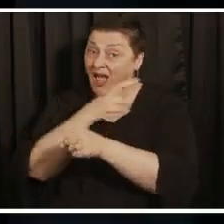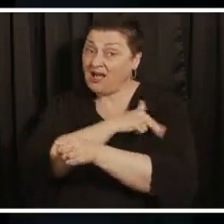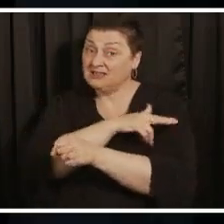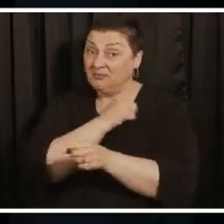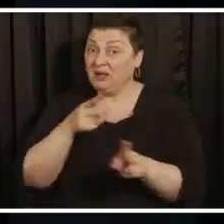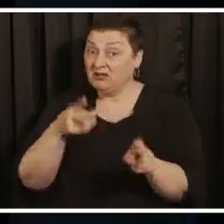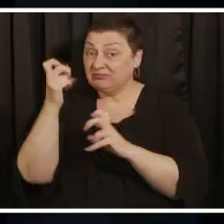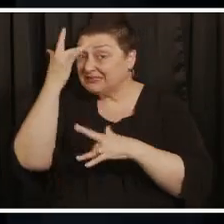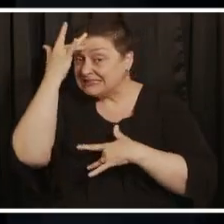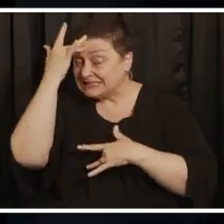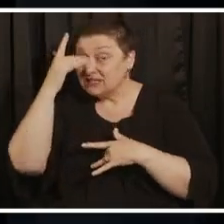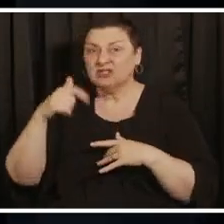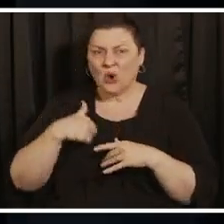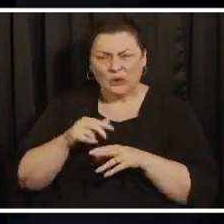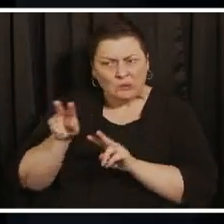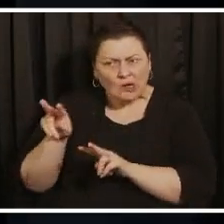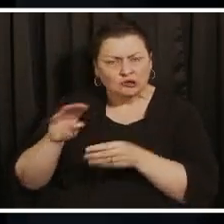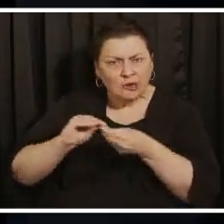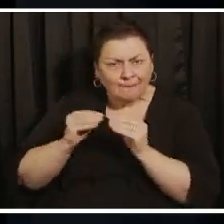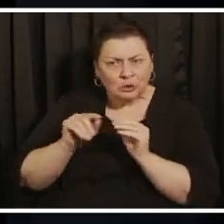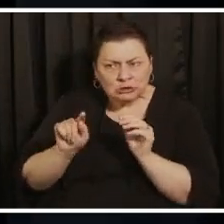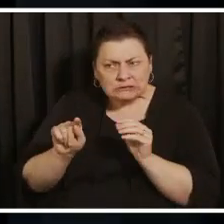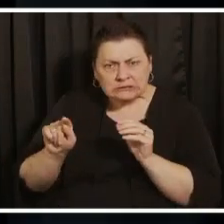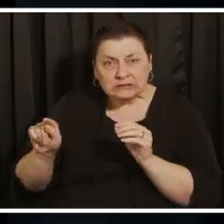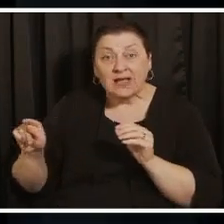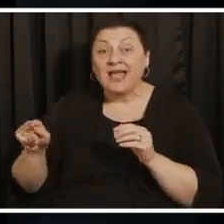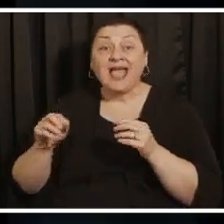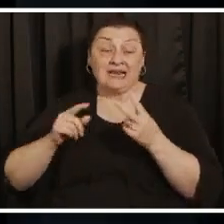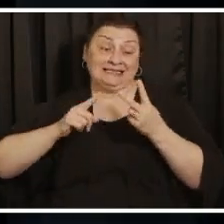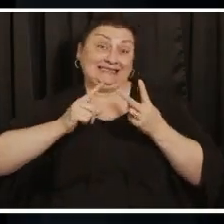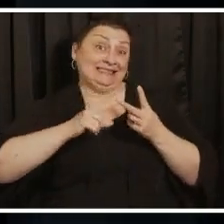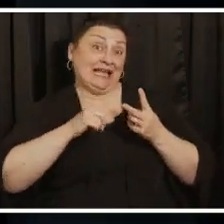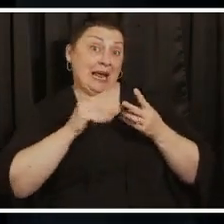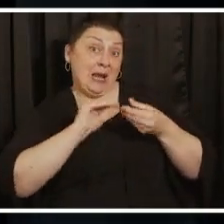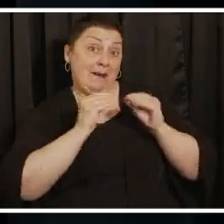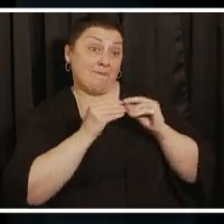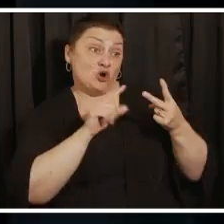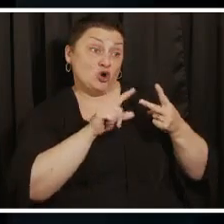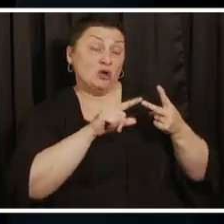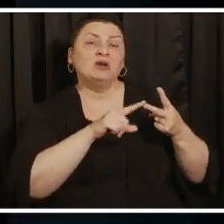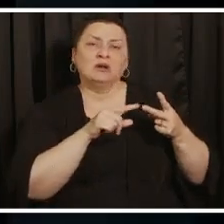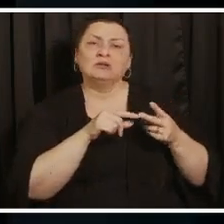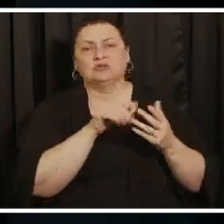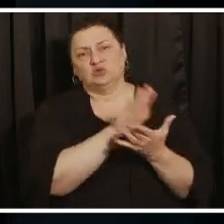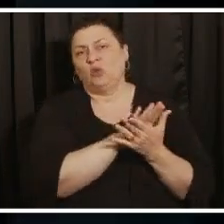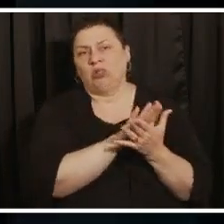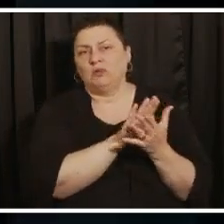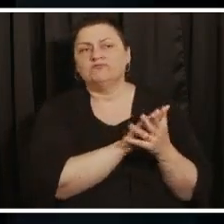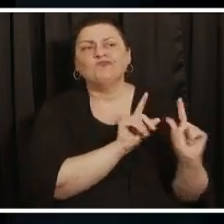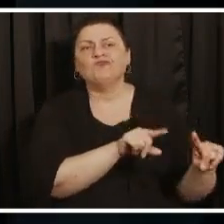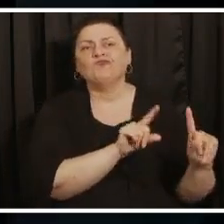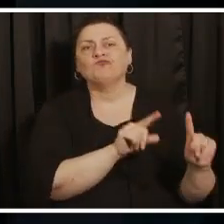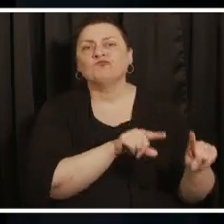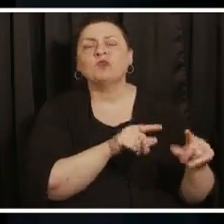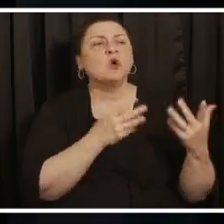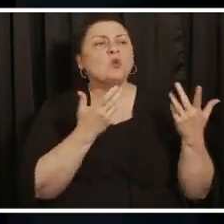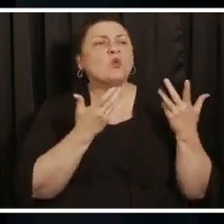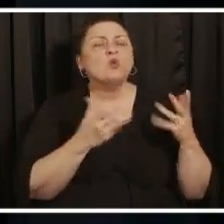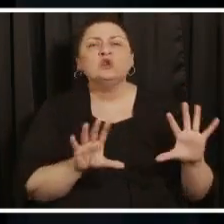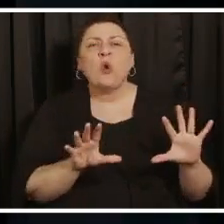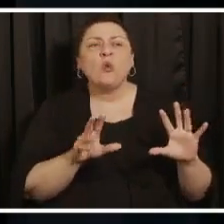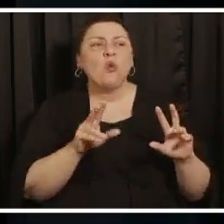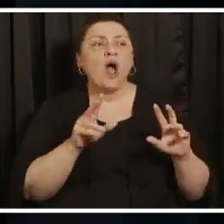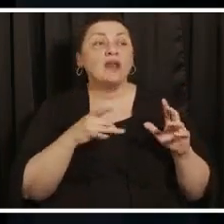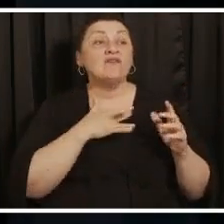our hospitals. And then the second one is in-person education. We will not allow hang-ups around particular prevention protocols